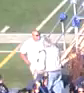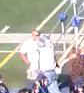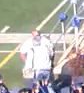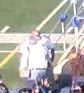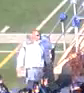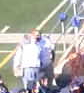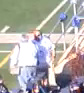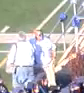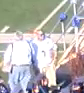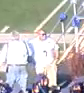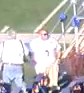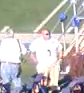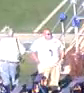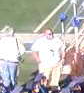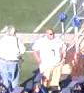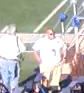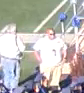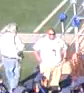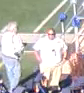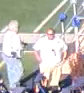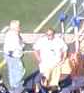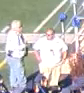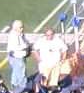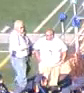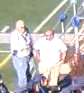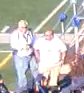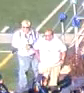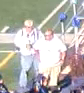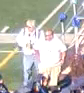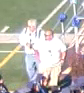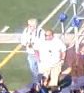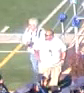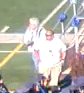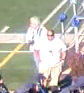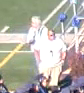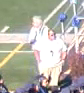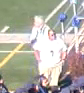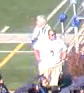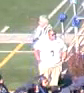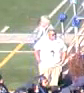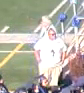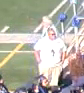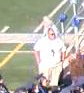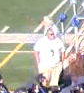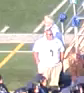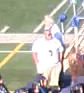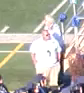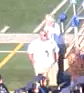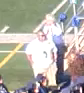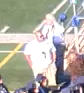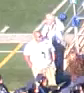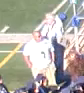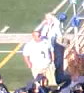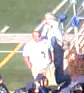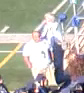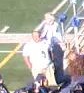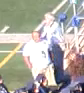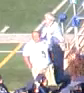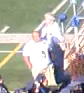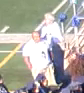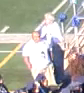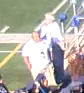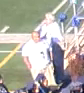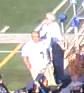Rosa has been in the bilingual program and has maintained a 3.9 GPA. She works with the Migrant Leadership Program,